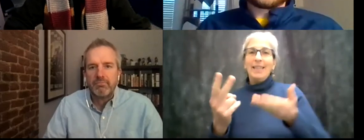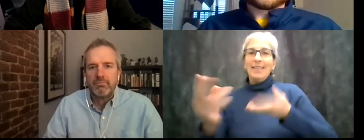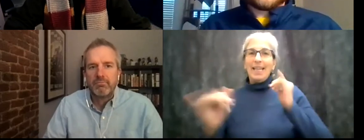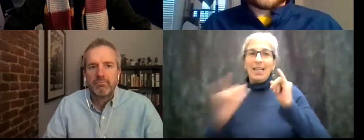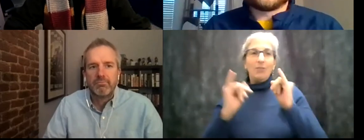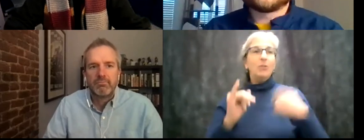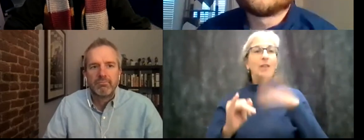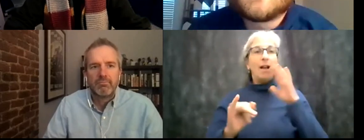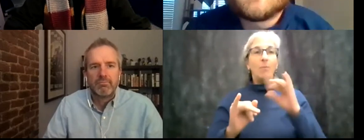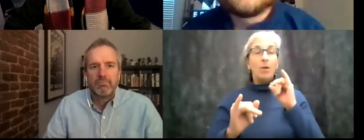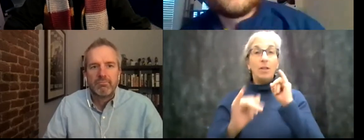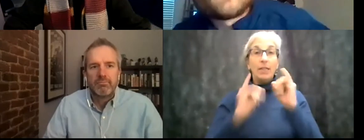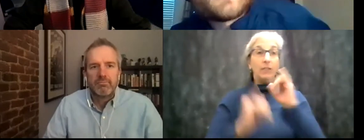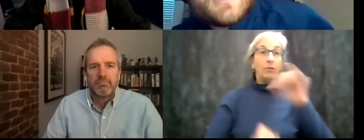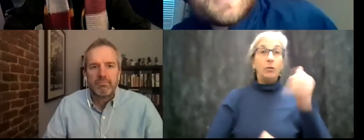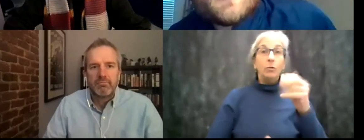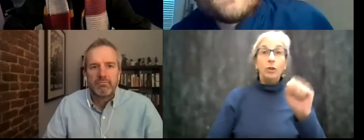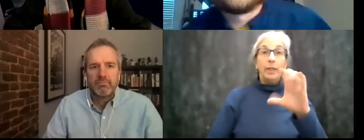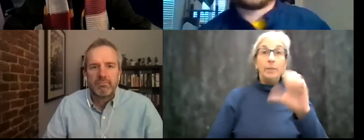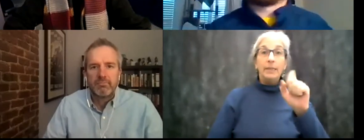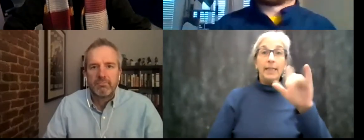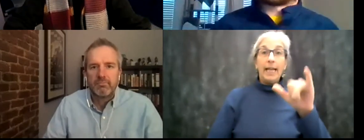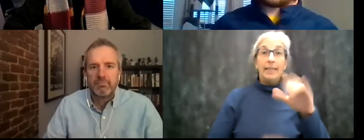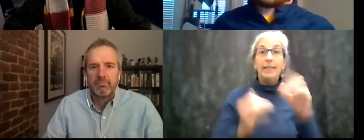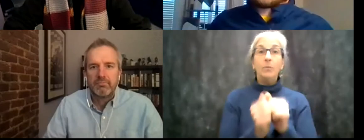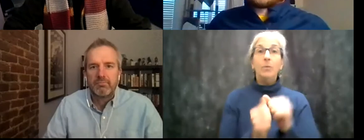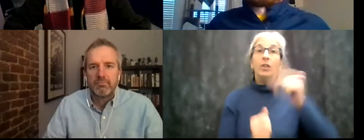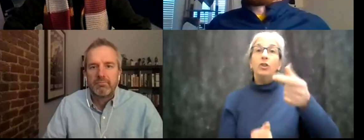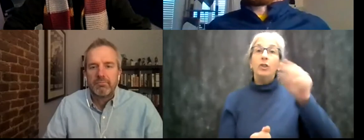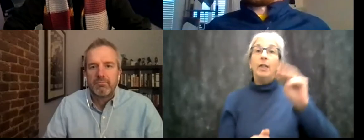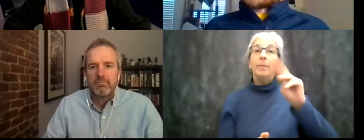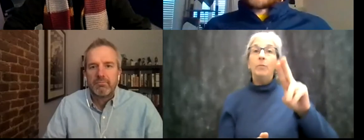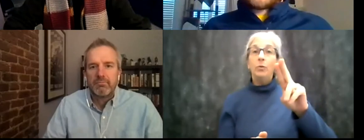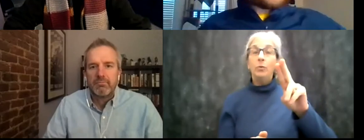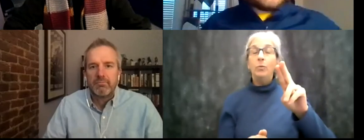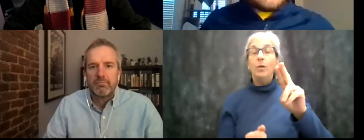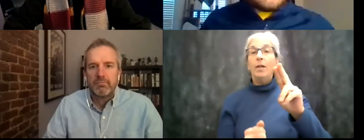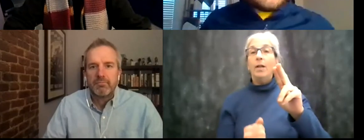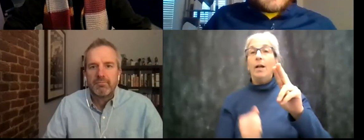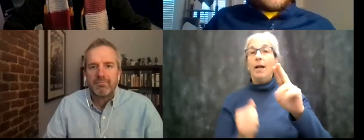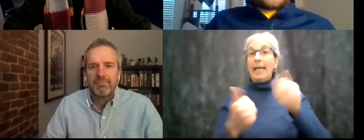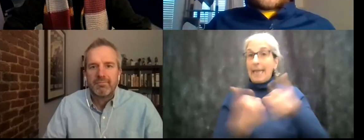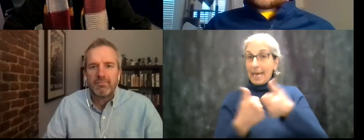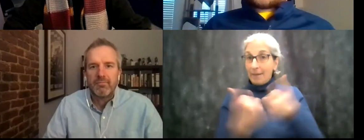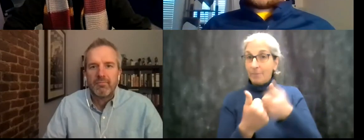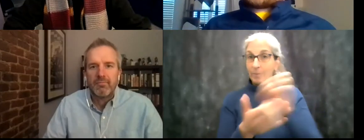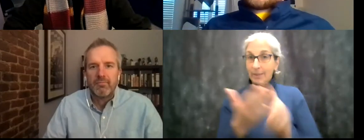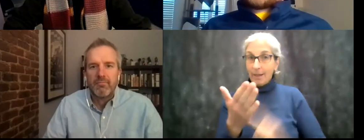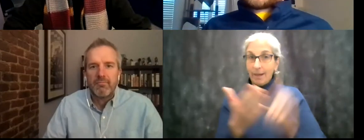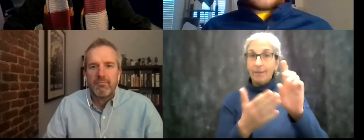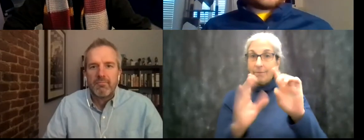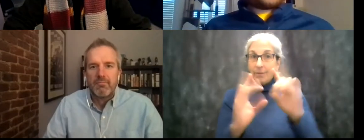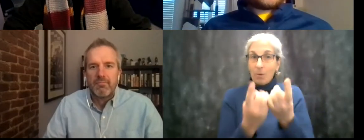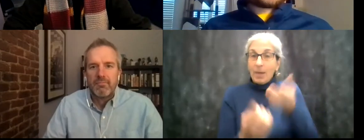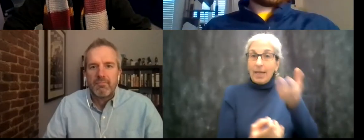Casey with George Mason University's Computer Games Design Department. And he will talk about the